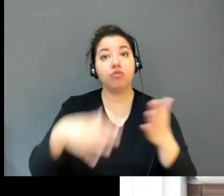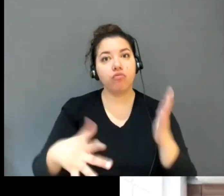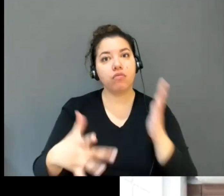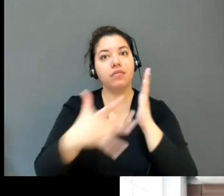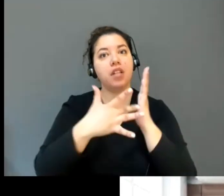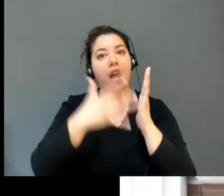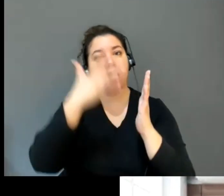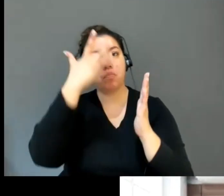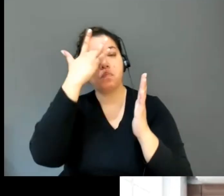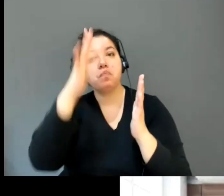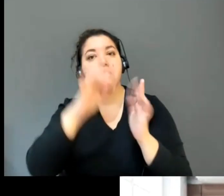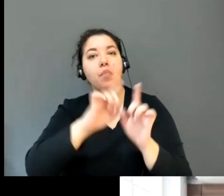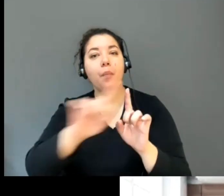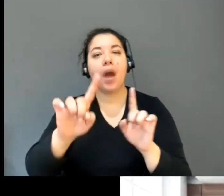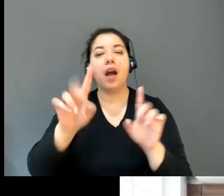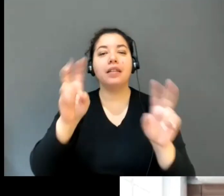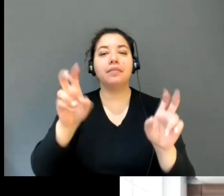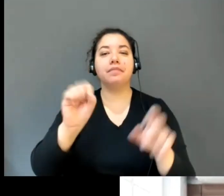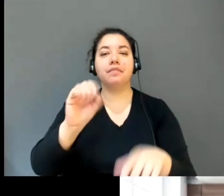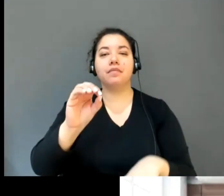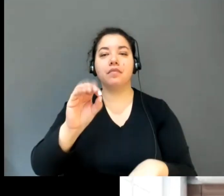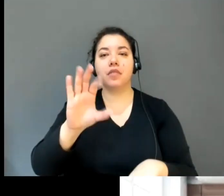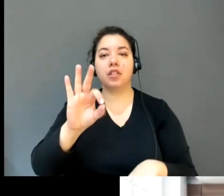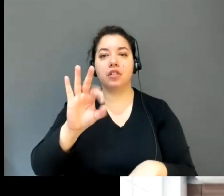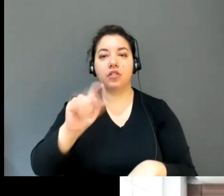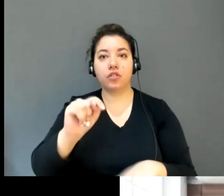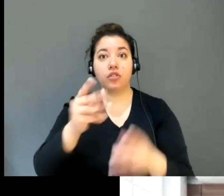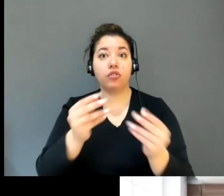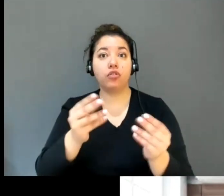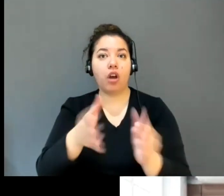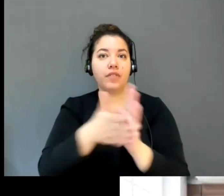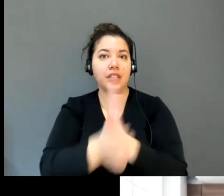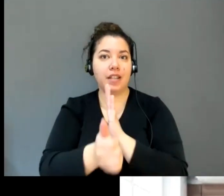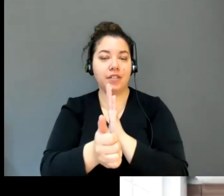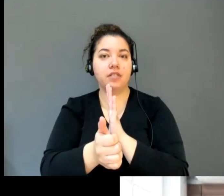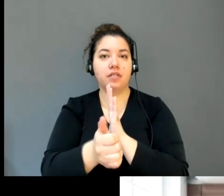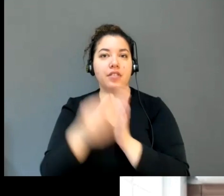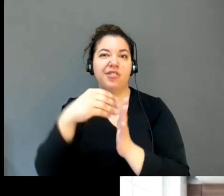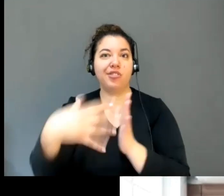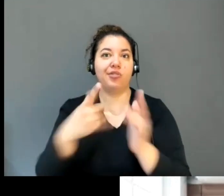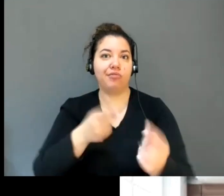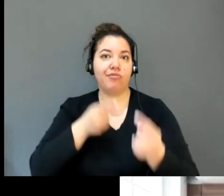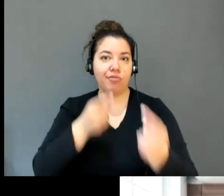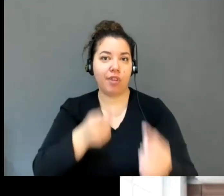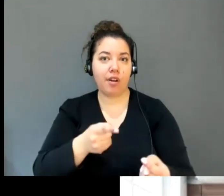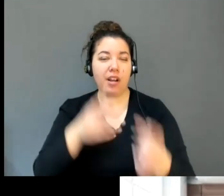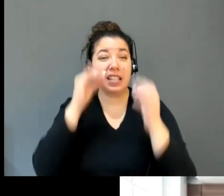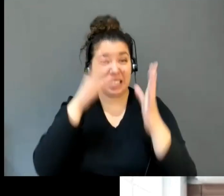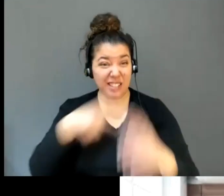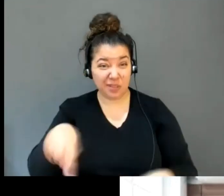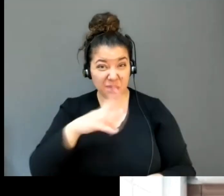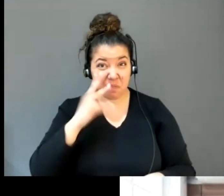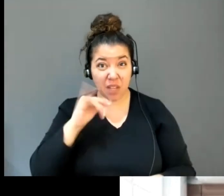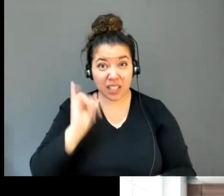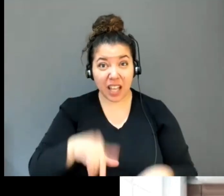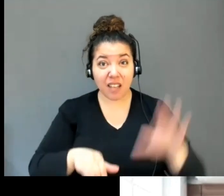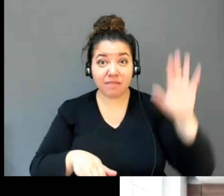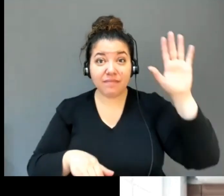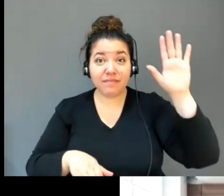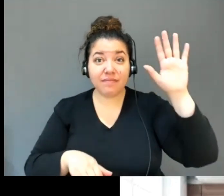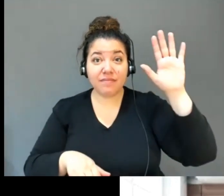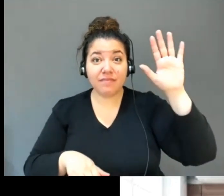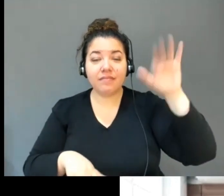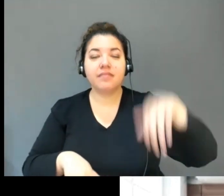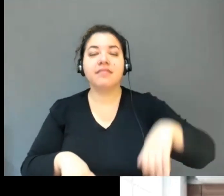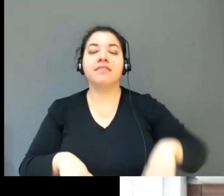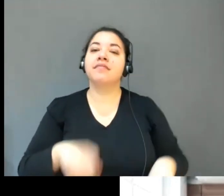but it's those soft skills where they struggle. Teachers, show of hands. Who hears that from your industry partners, your local community? So tell